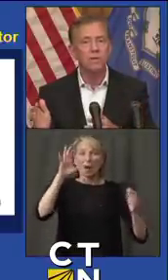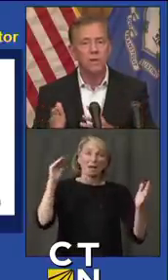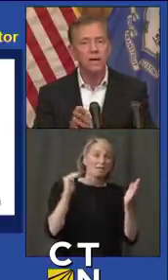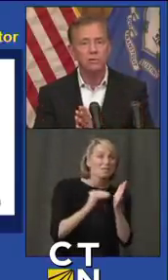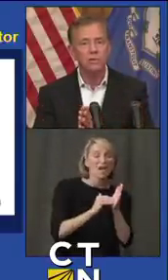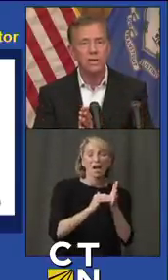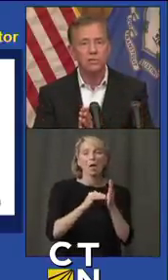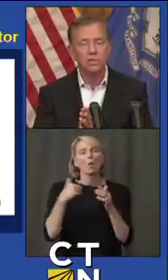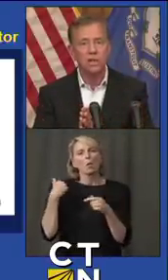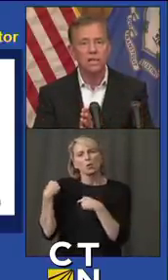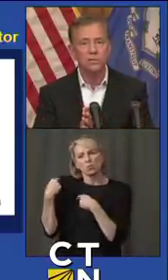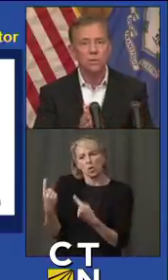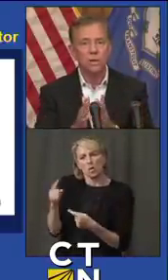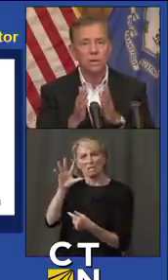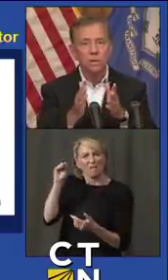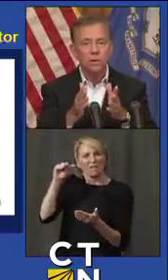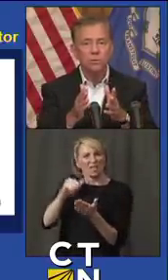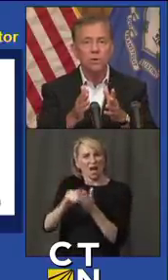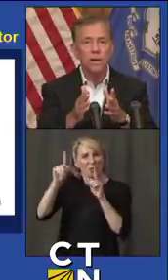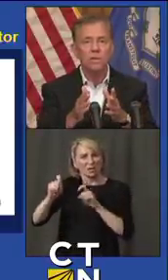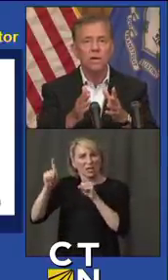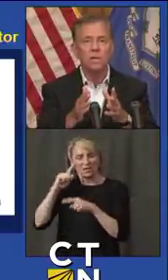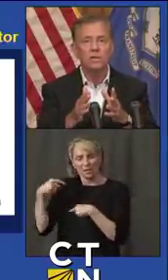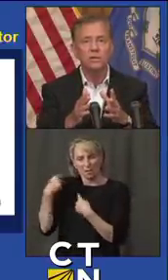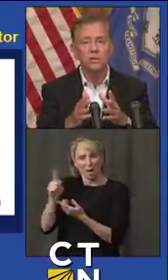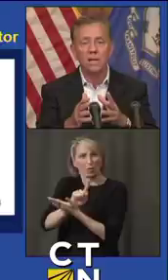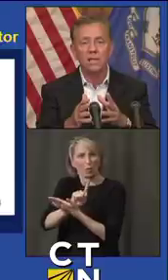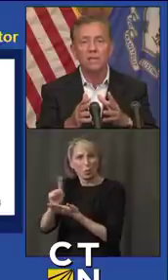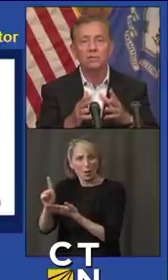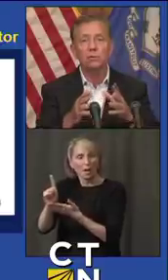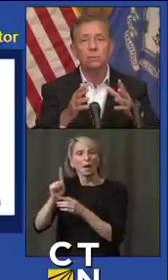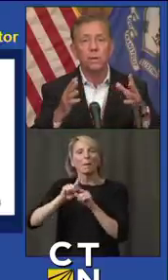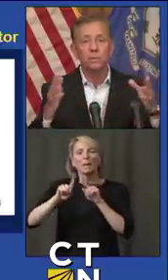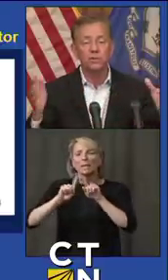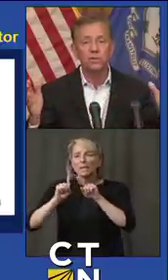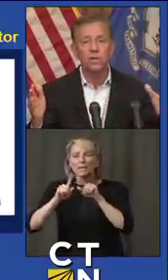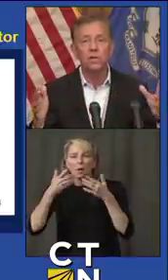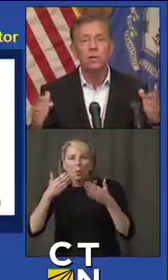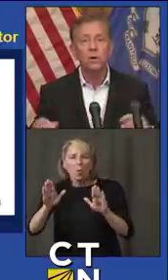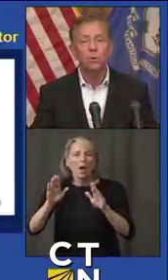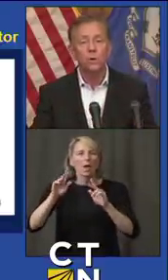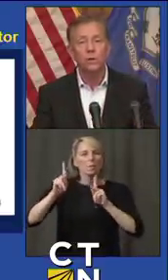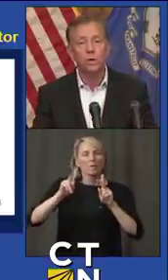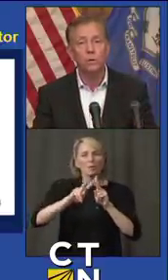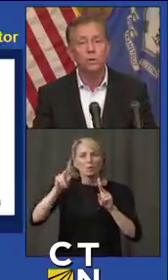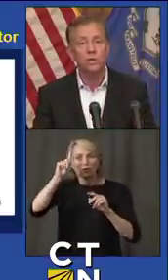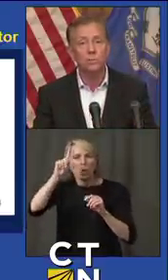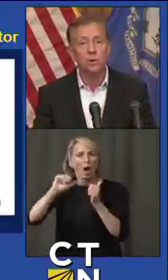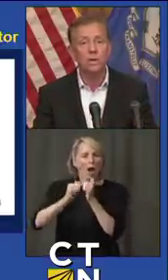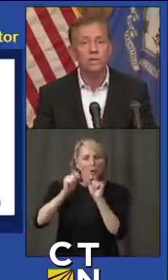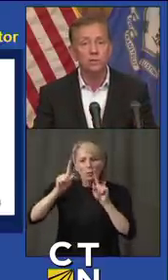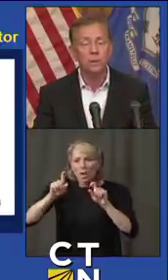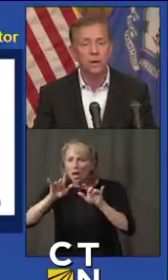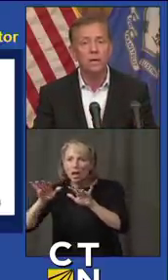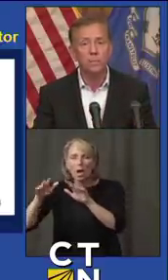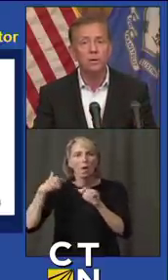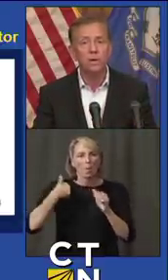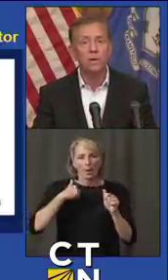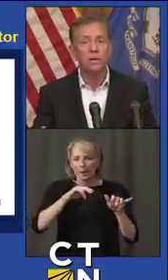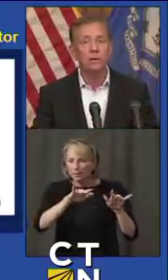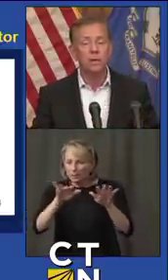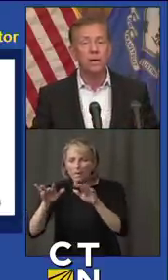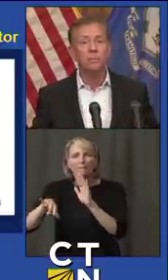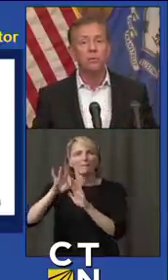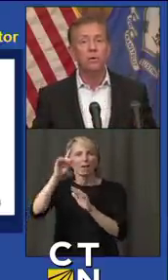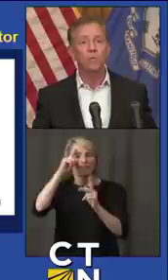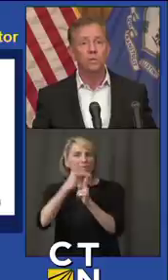about 50,000 tests in the last week. Due to methodologies like this, we'll be able to see what the community spread is by